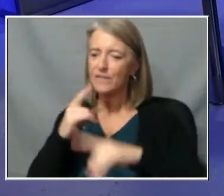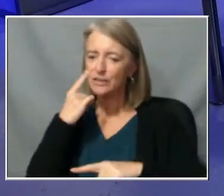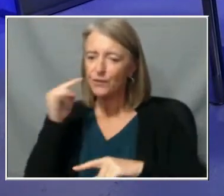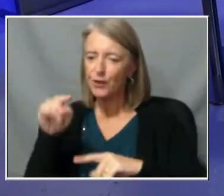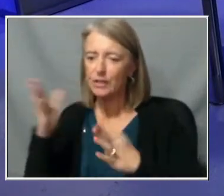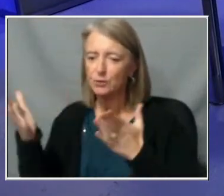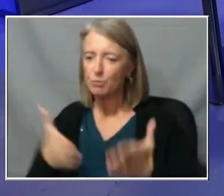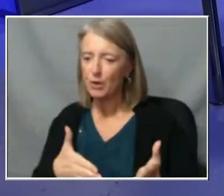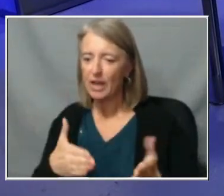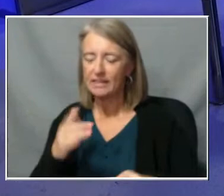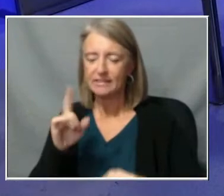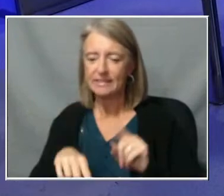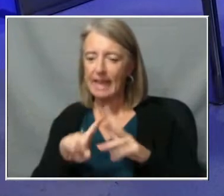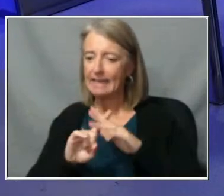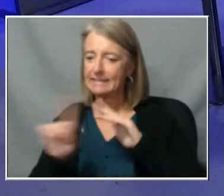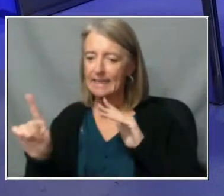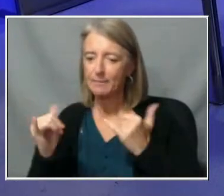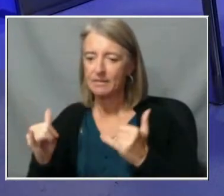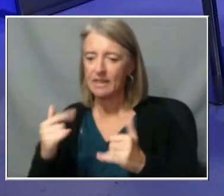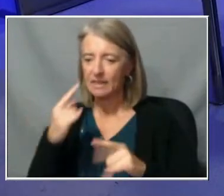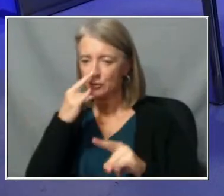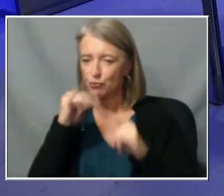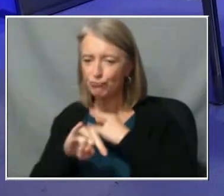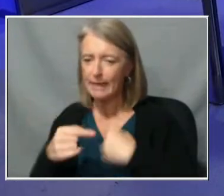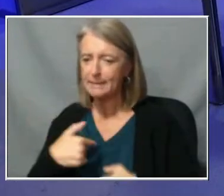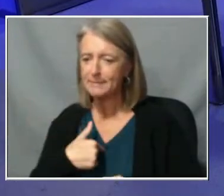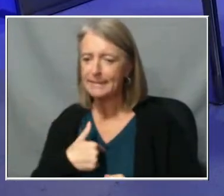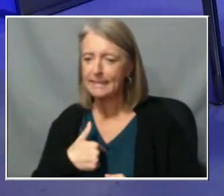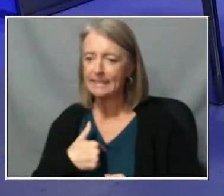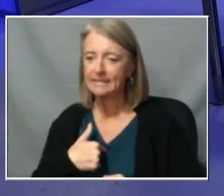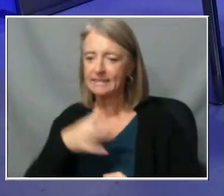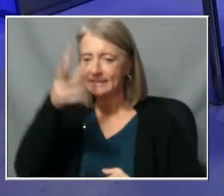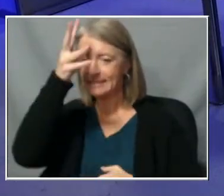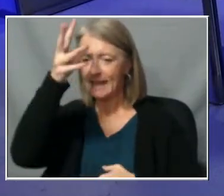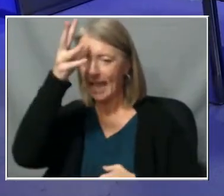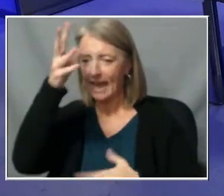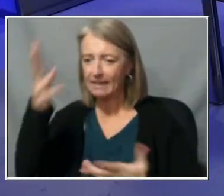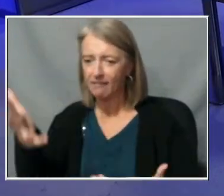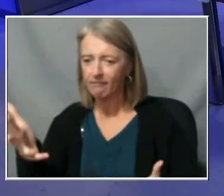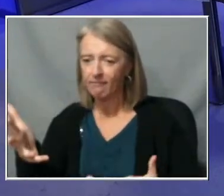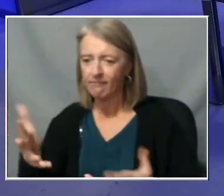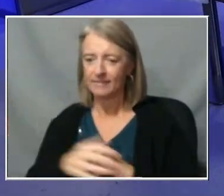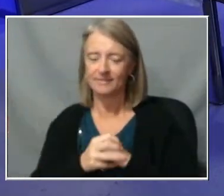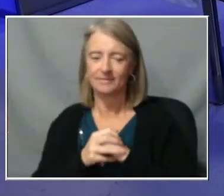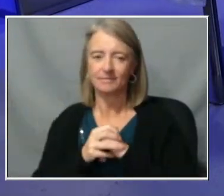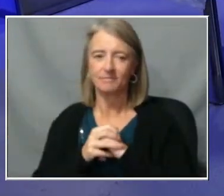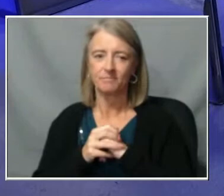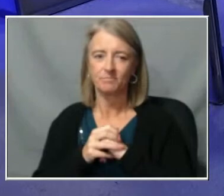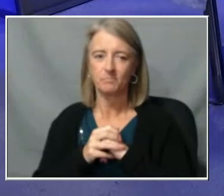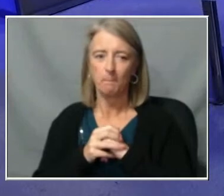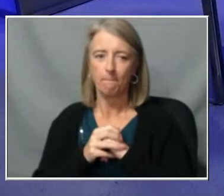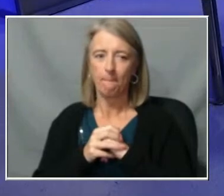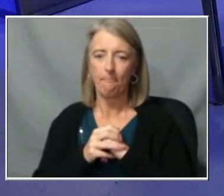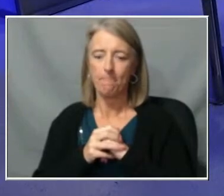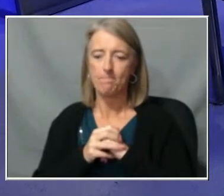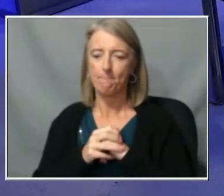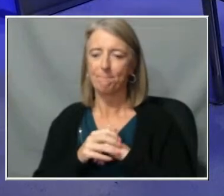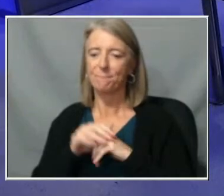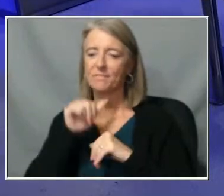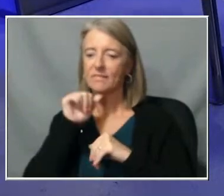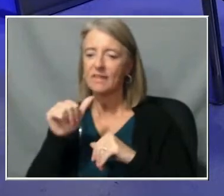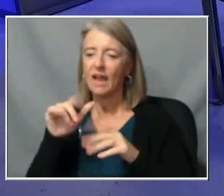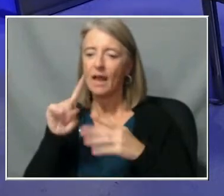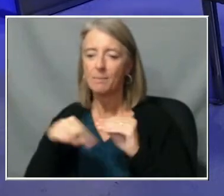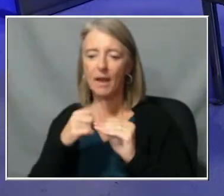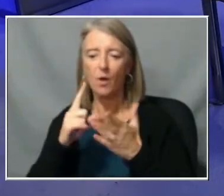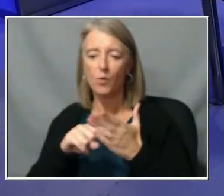here. You can't escape. I've been tricked. You've totally been tricked, yes, okay? So this is what this is all about. this is what not to do. Right. So how do